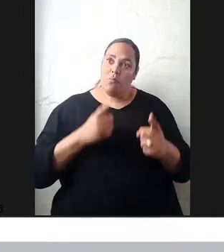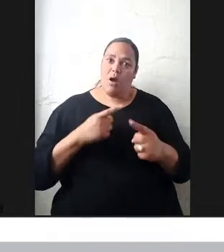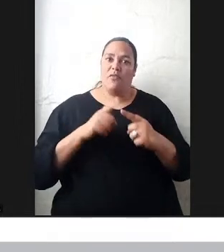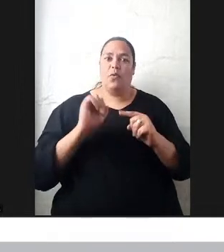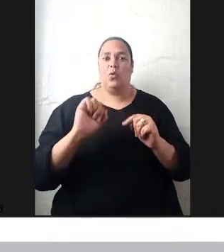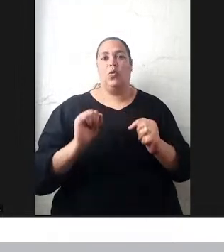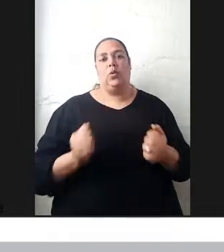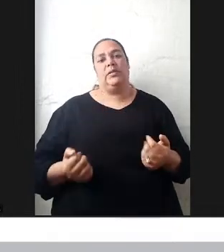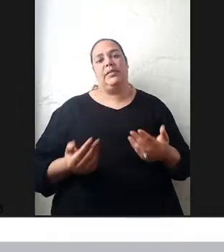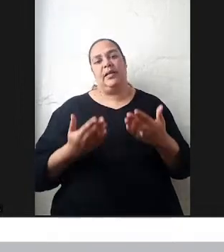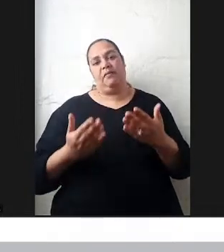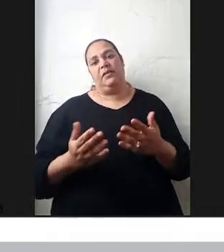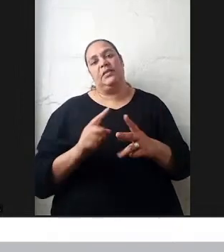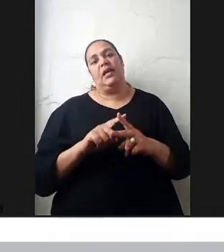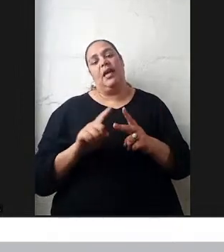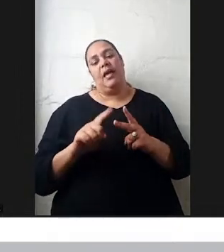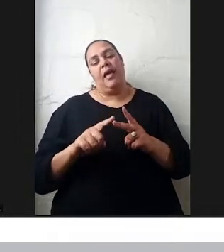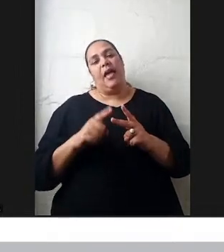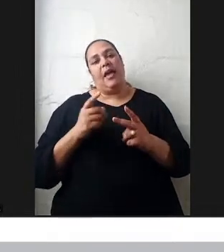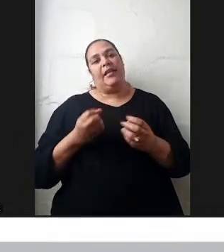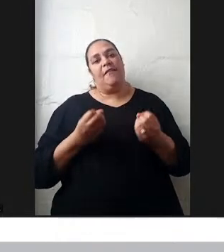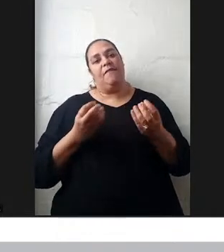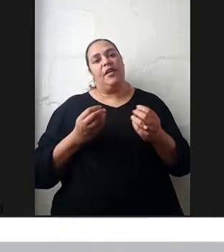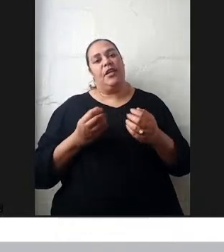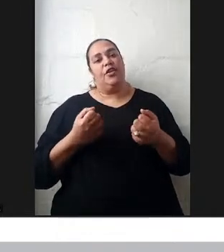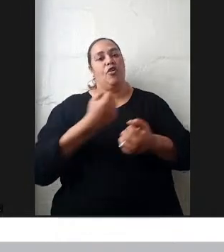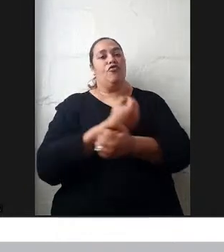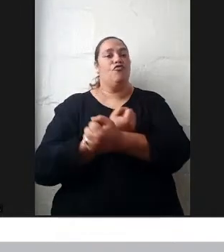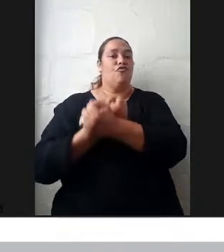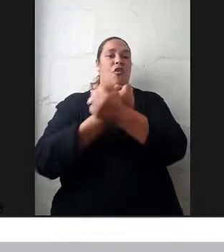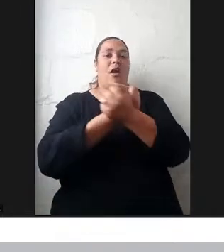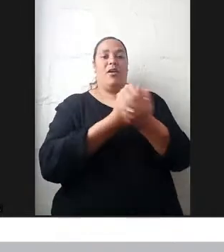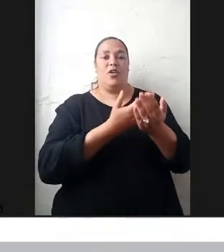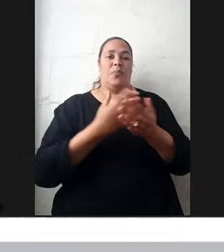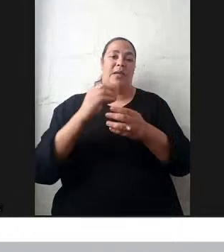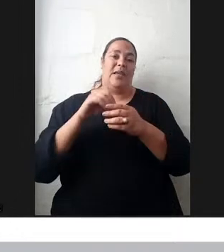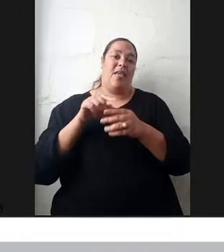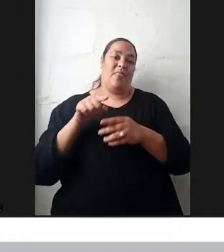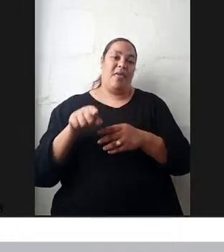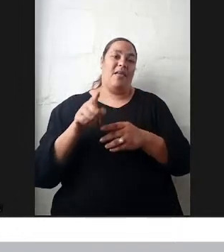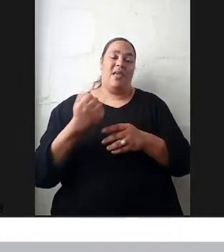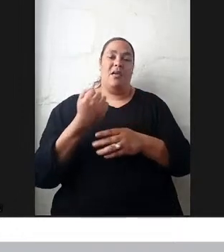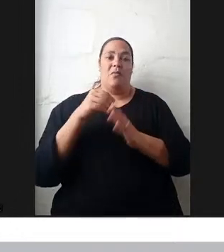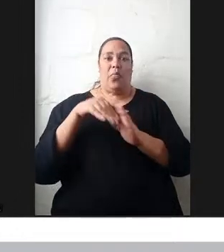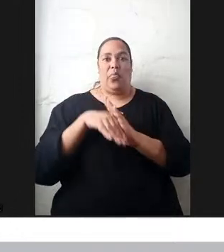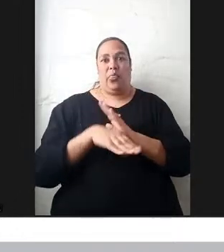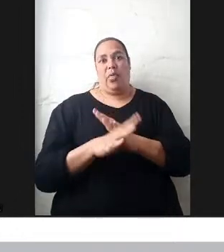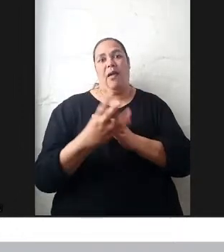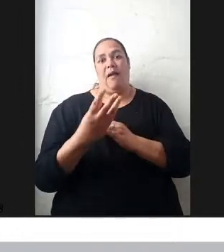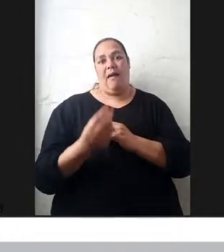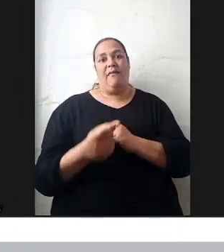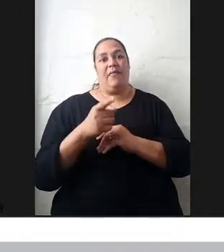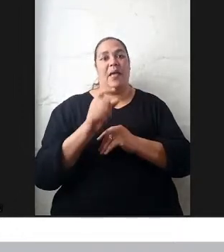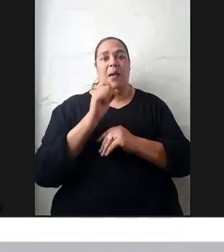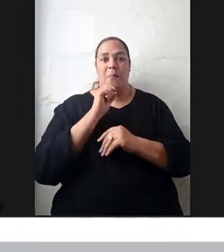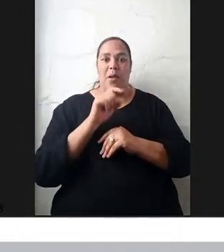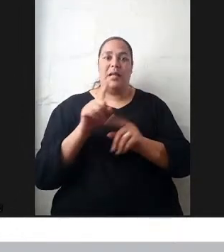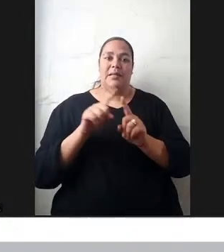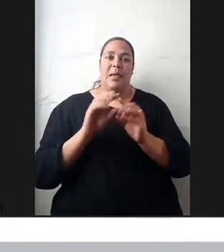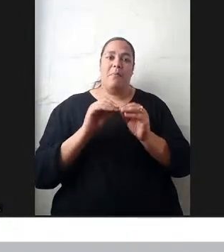and the feeder truck services into the port have actually declined. And that's also creating a lot of